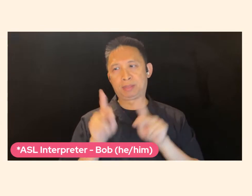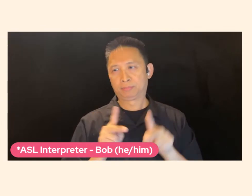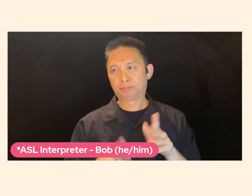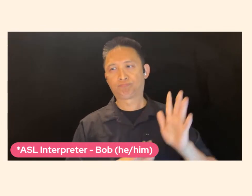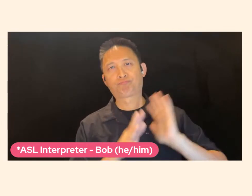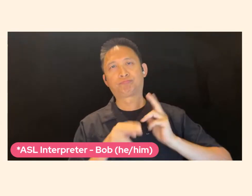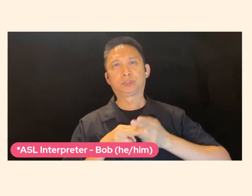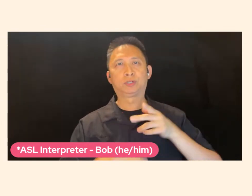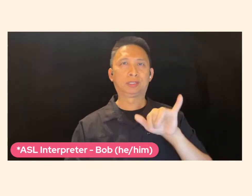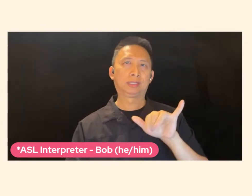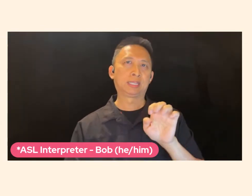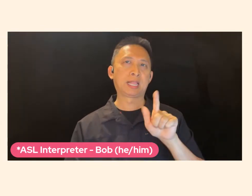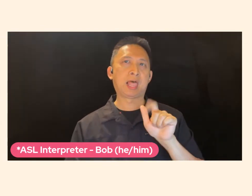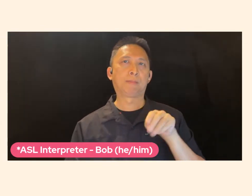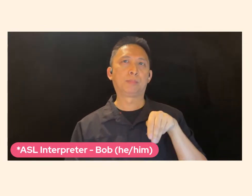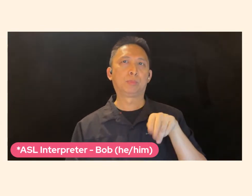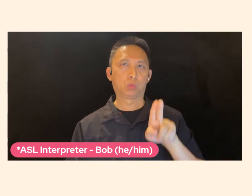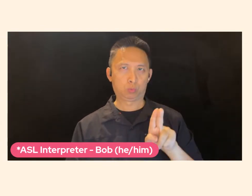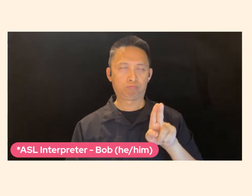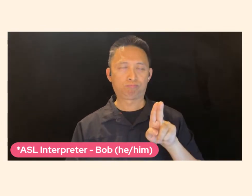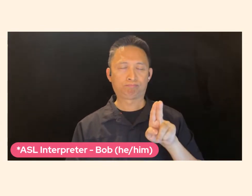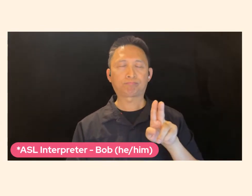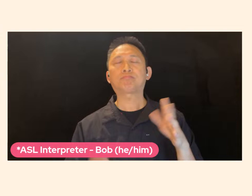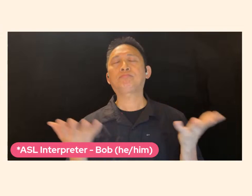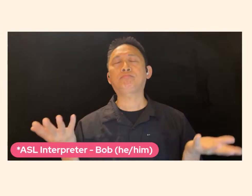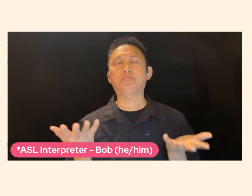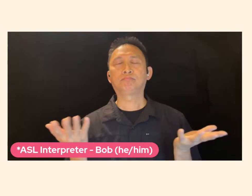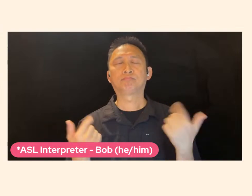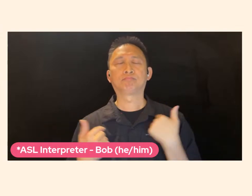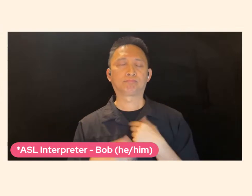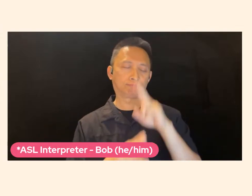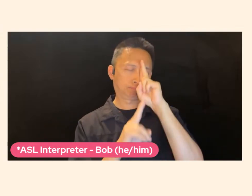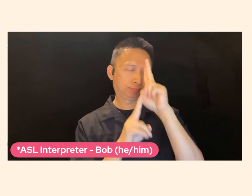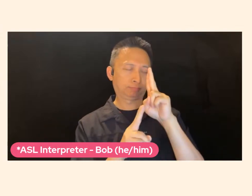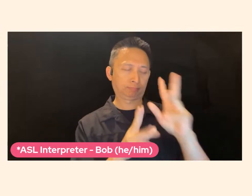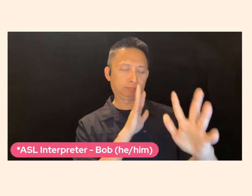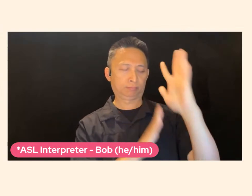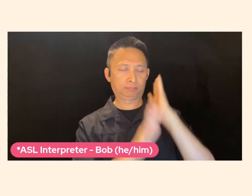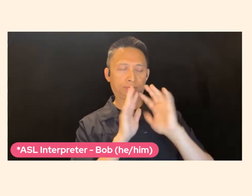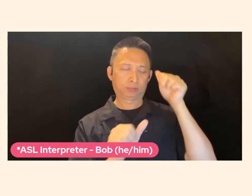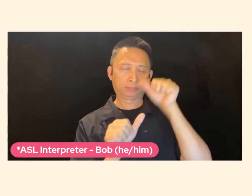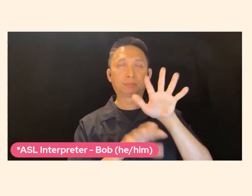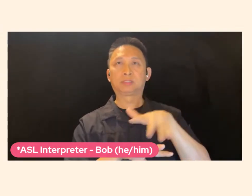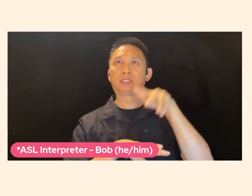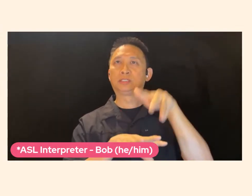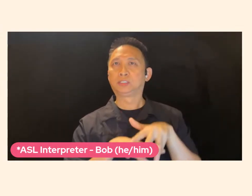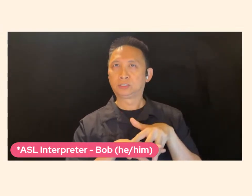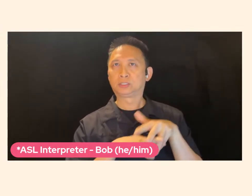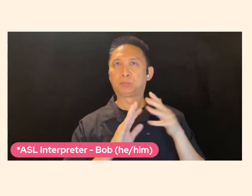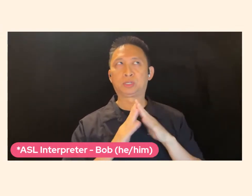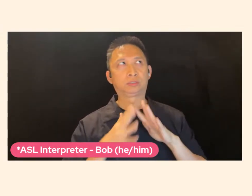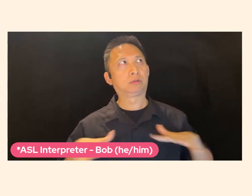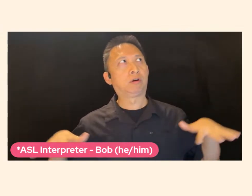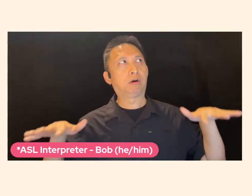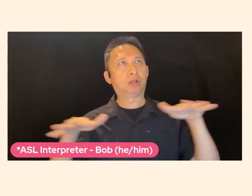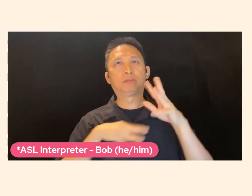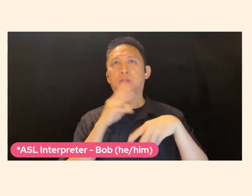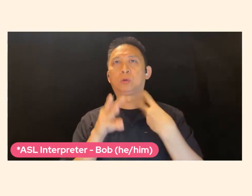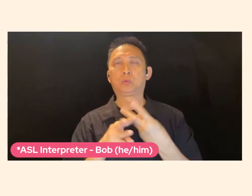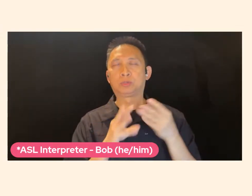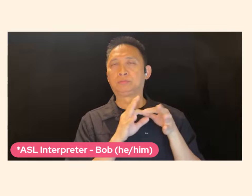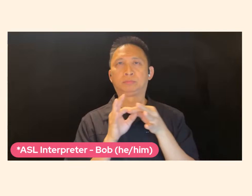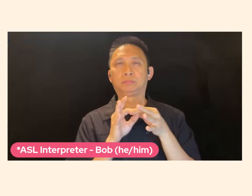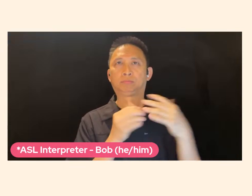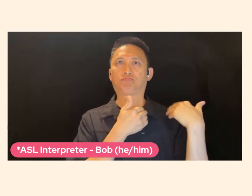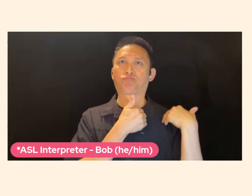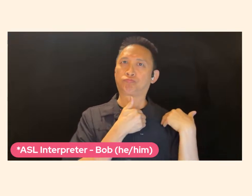indigenous heritage in the spirit of unity and solidarity with indigenous communities worldwide. Let's remember our shared responsibility